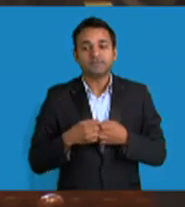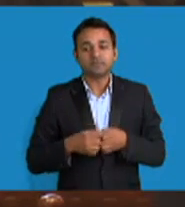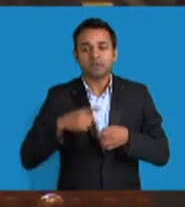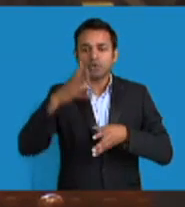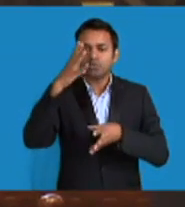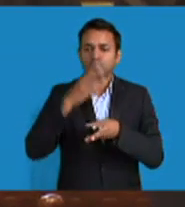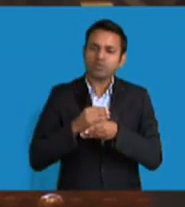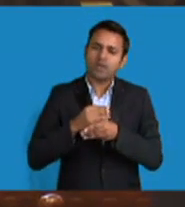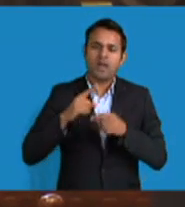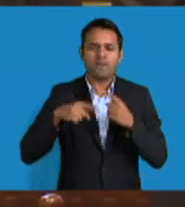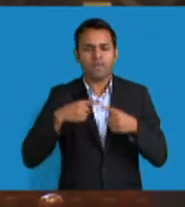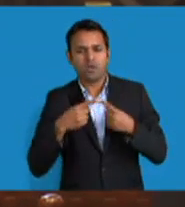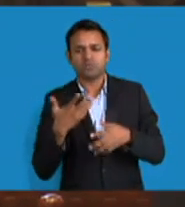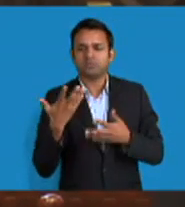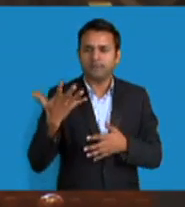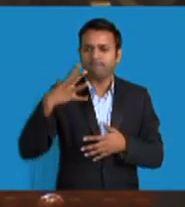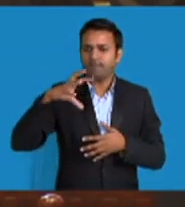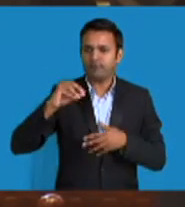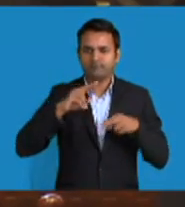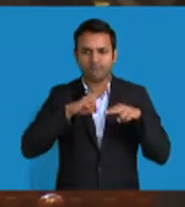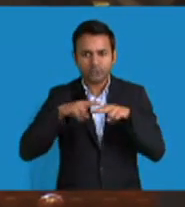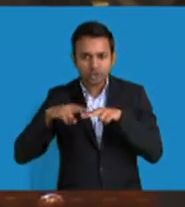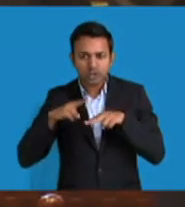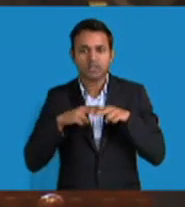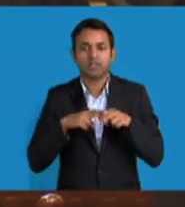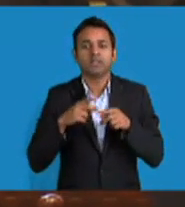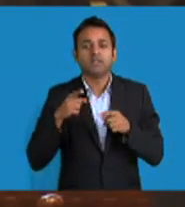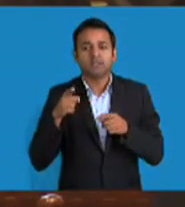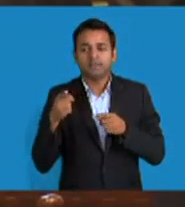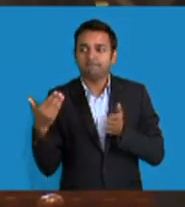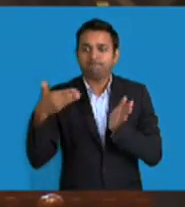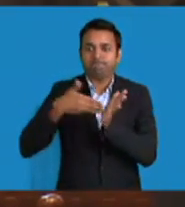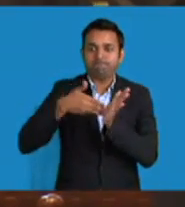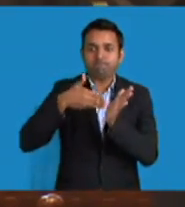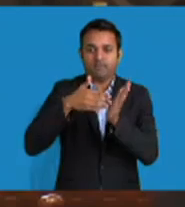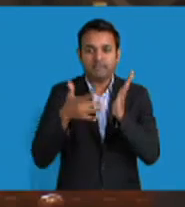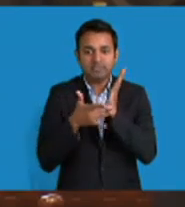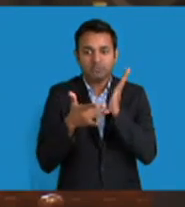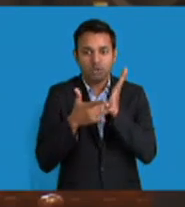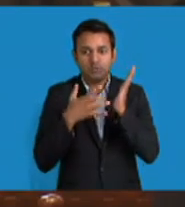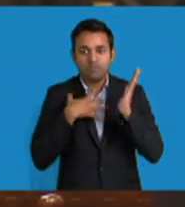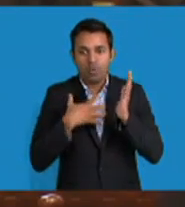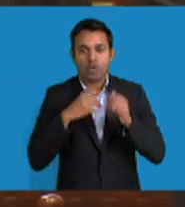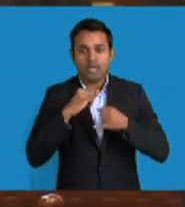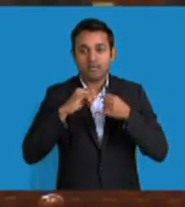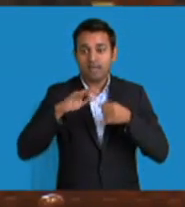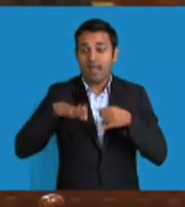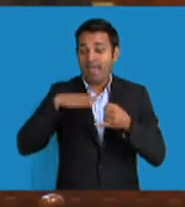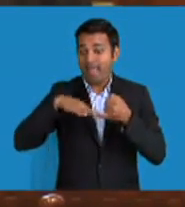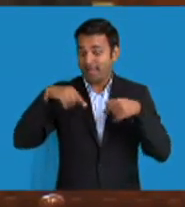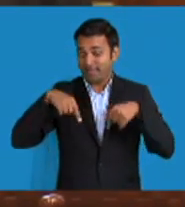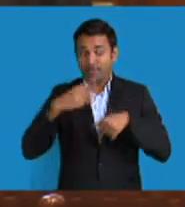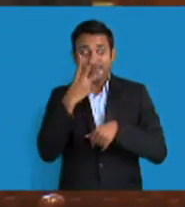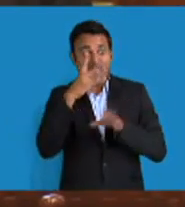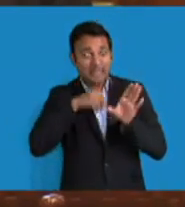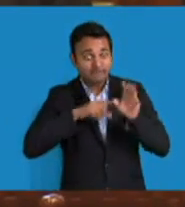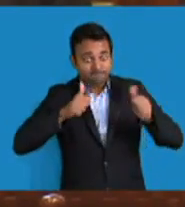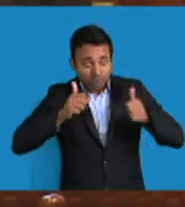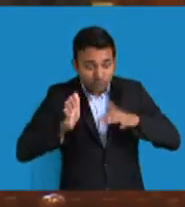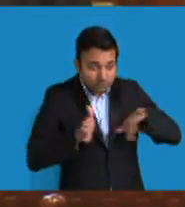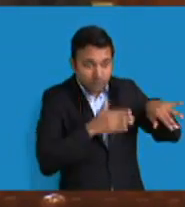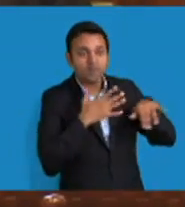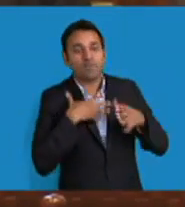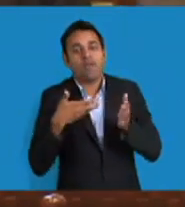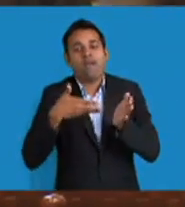longline vessels are to be outfitted with this technology at the end of the 3-year trial. Data collected by this